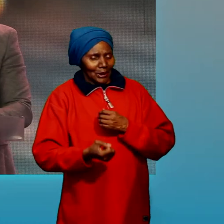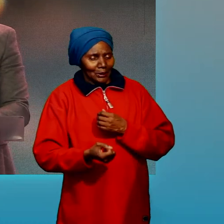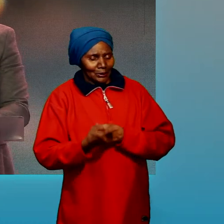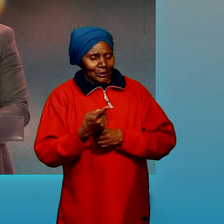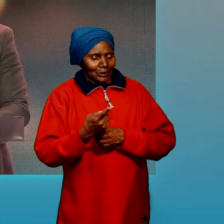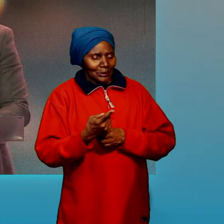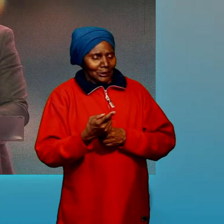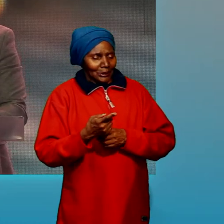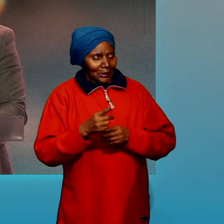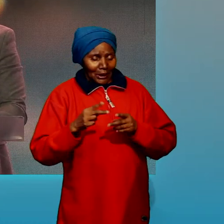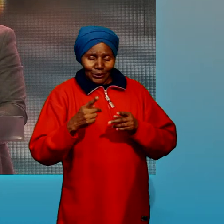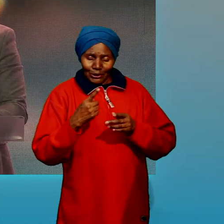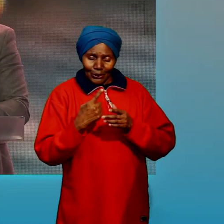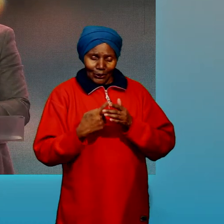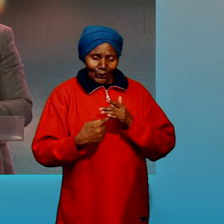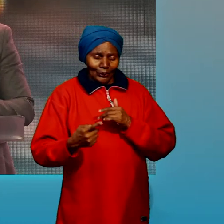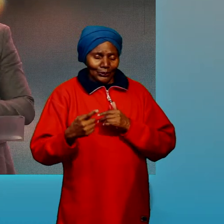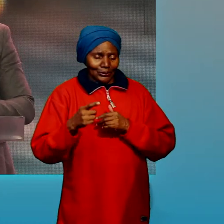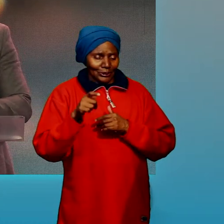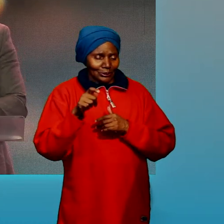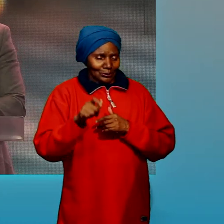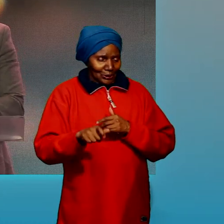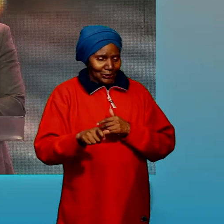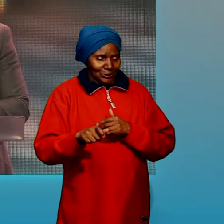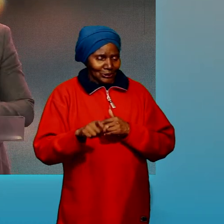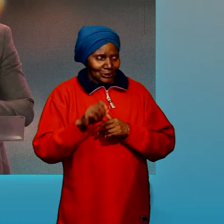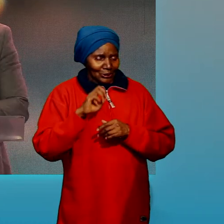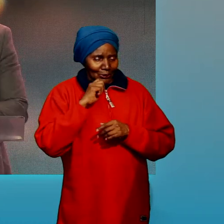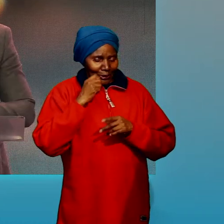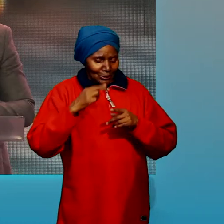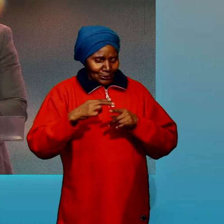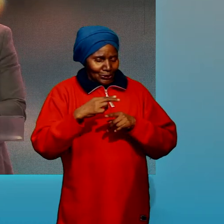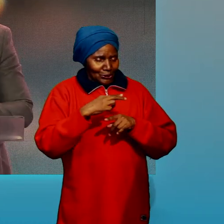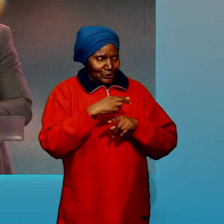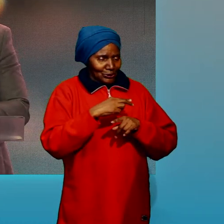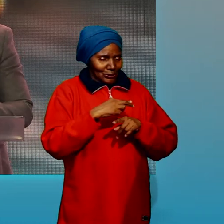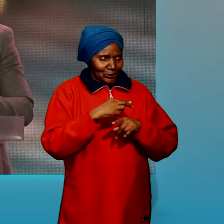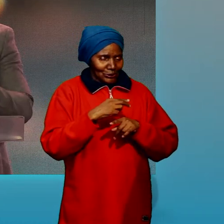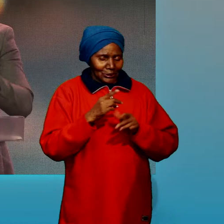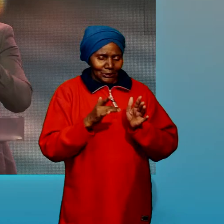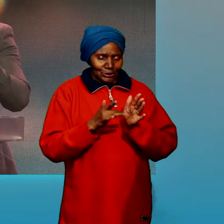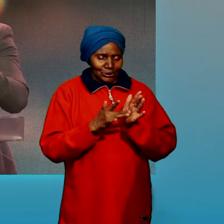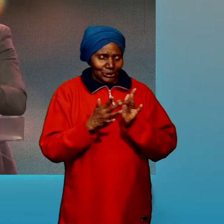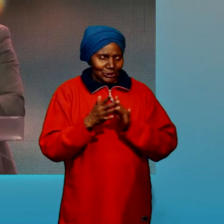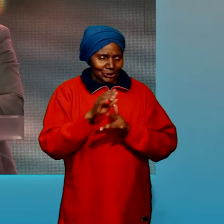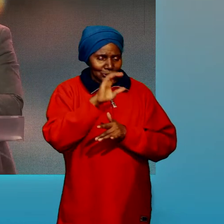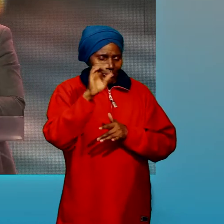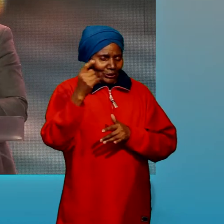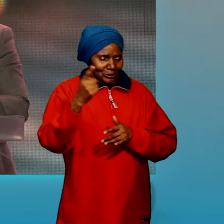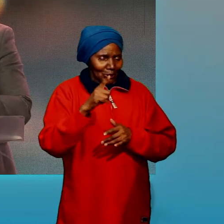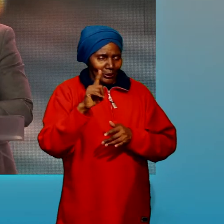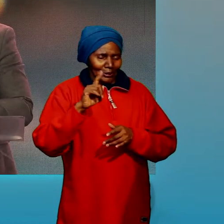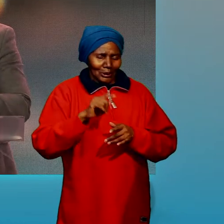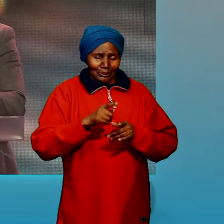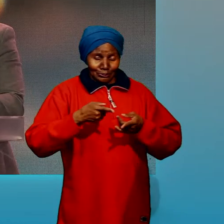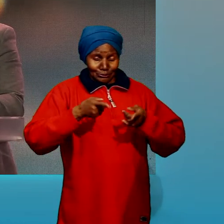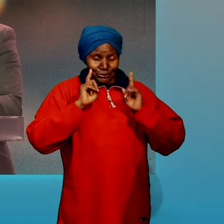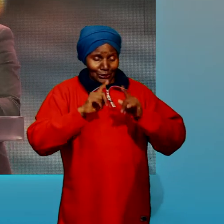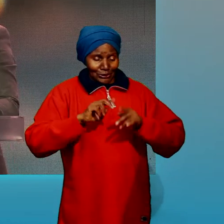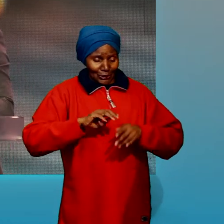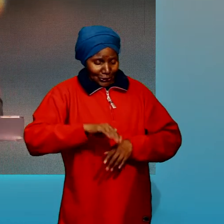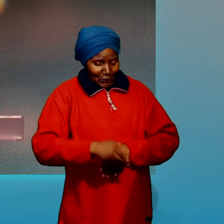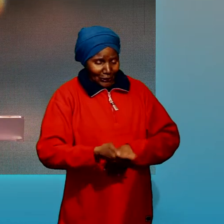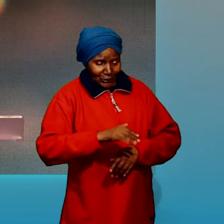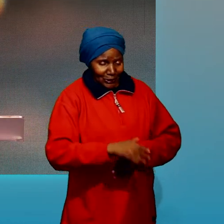by the tender, loving care of the Master Gardener, Jesus Christ himself. He knows exactly what to do to